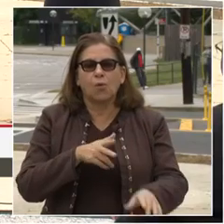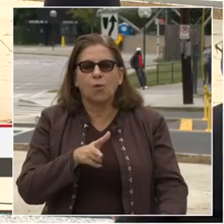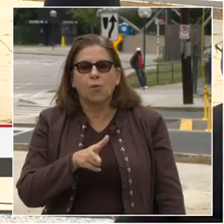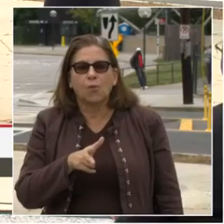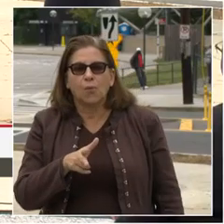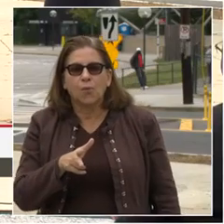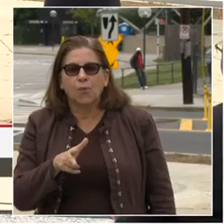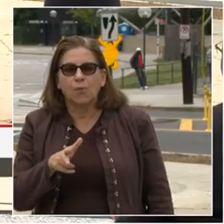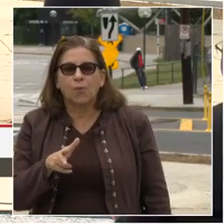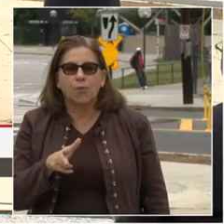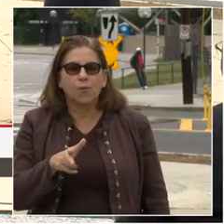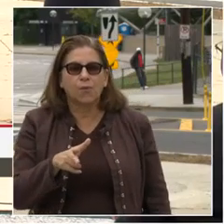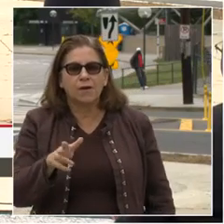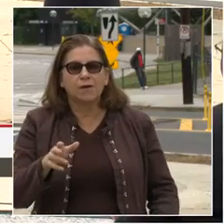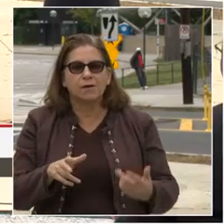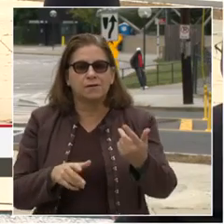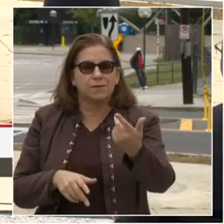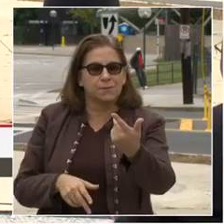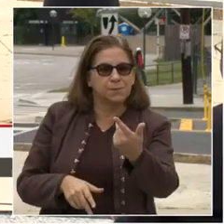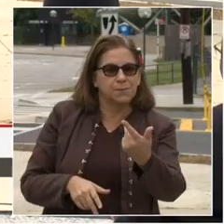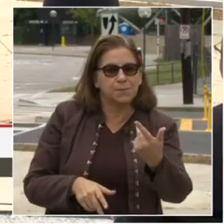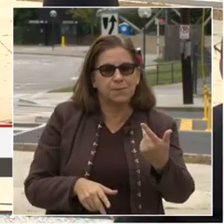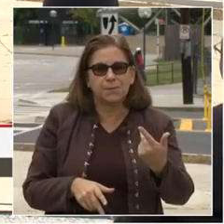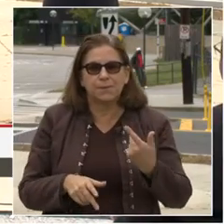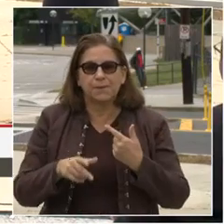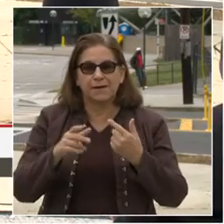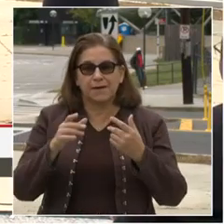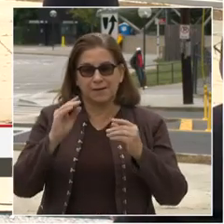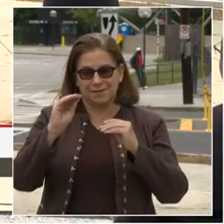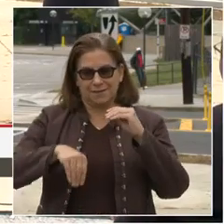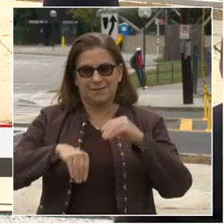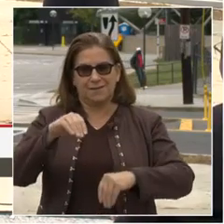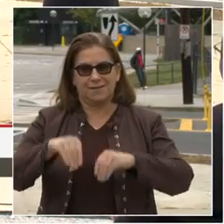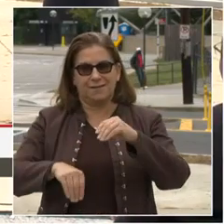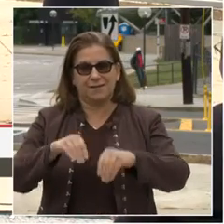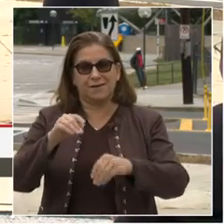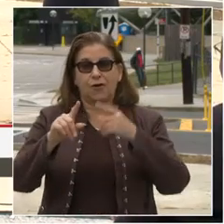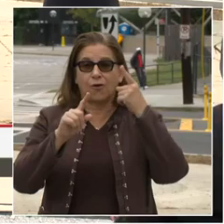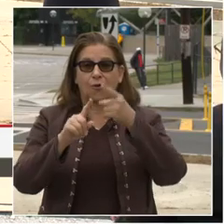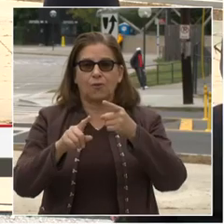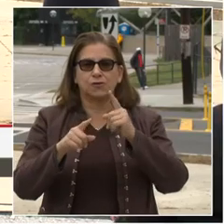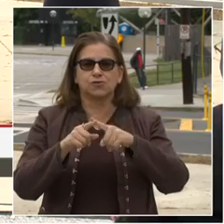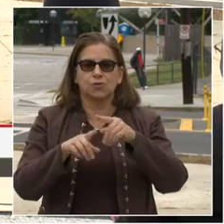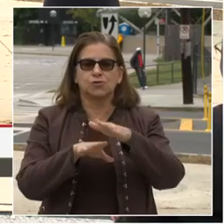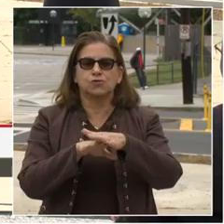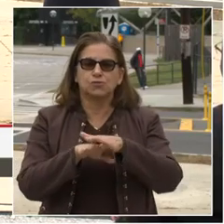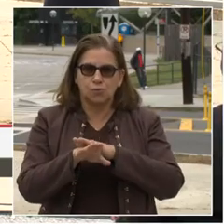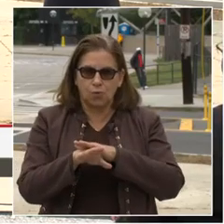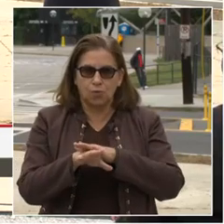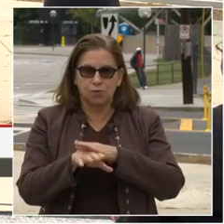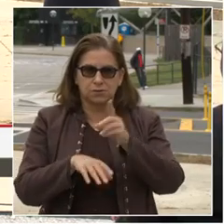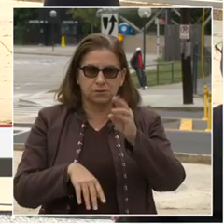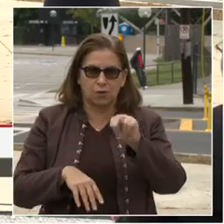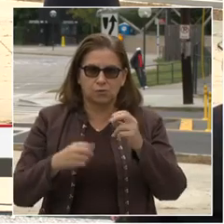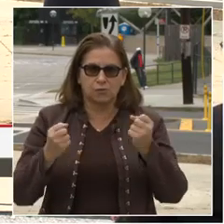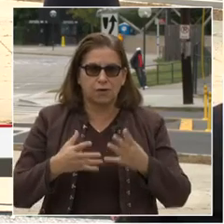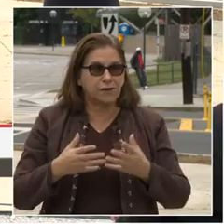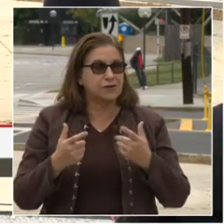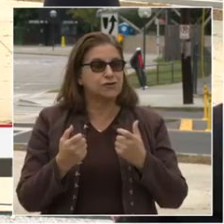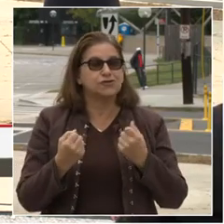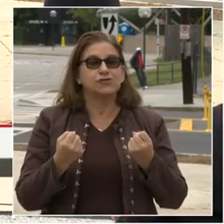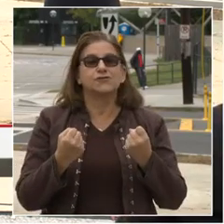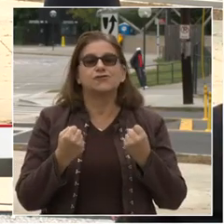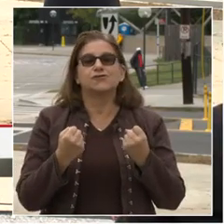the markings, we do have the barriers in place, but it was really to slow down cars because cars were speeding incessantly down that roadway. Okay, and so the mayor talked